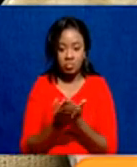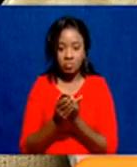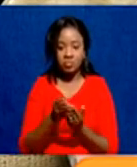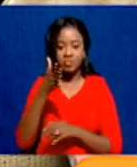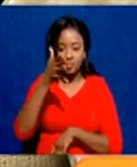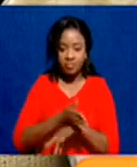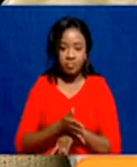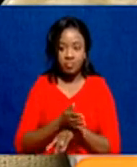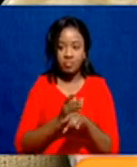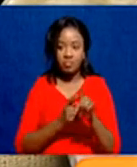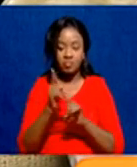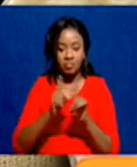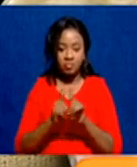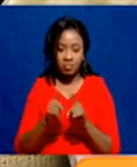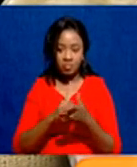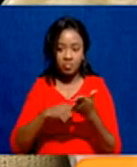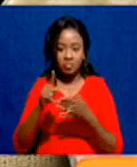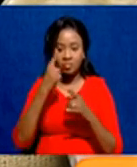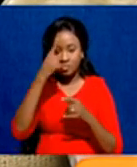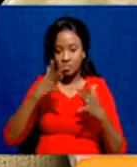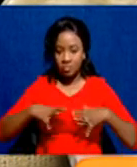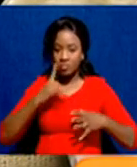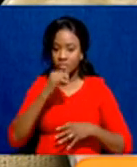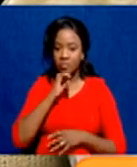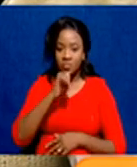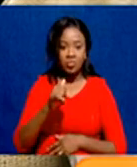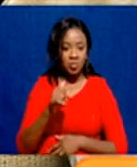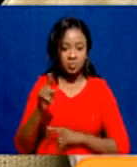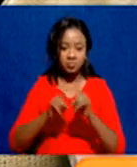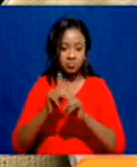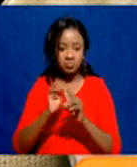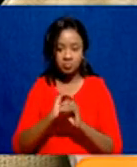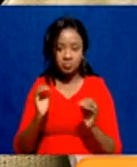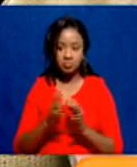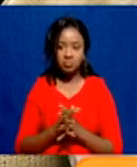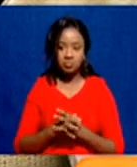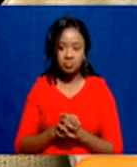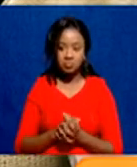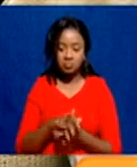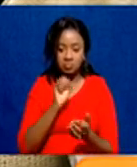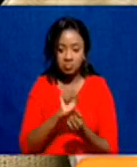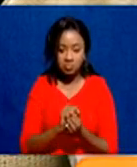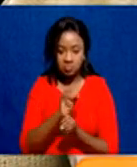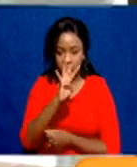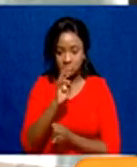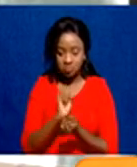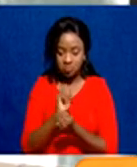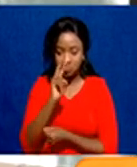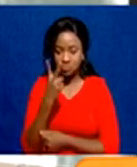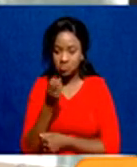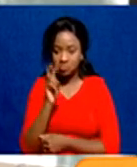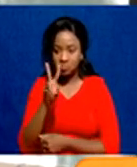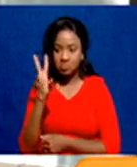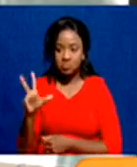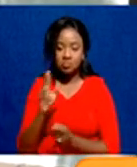clearance letters for delegates who had not travelled for various personal reasons. On 14th December 2023, a